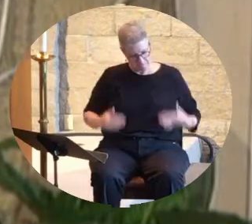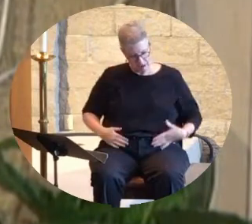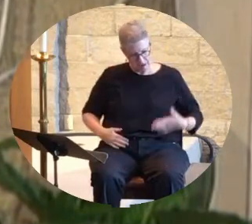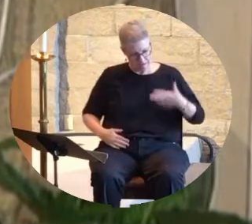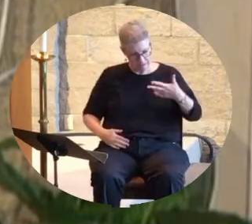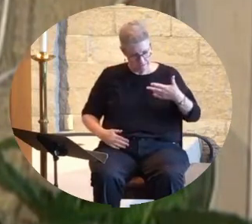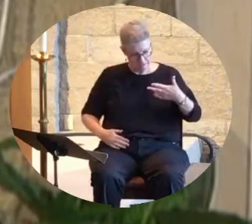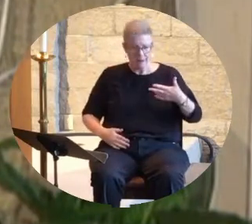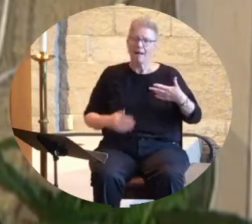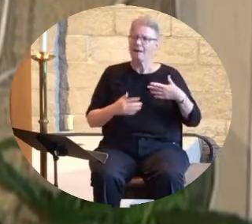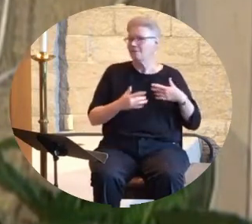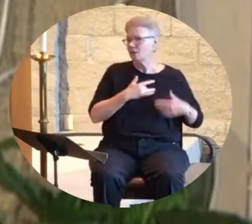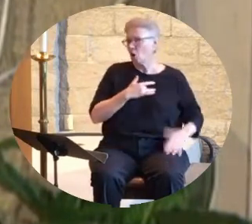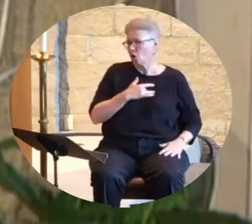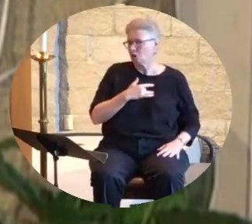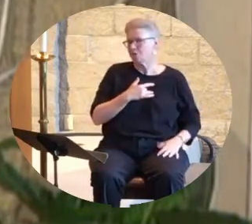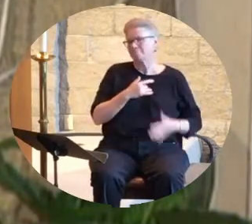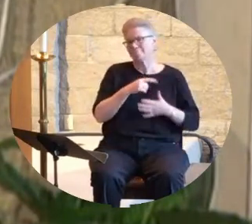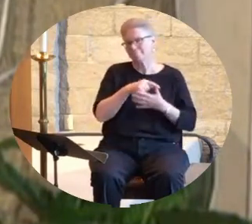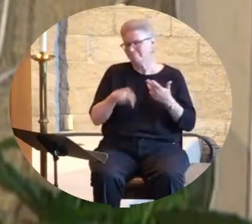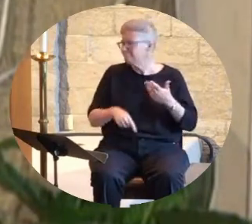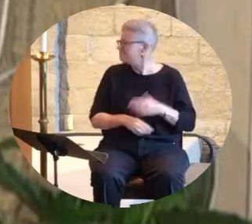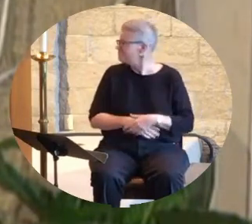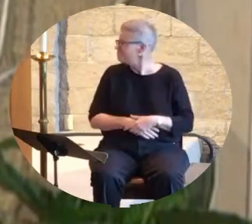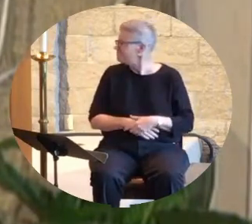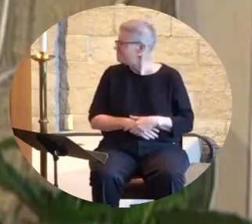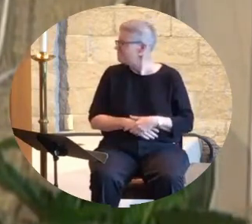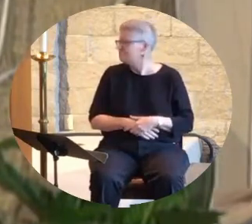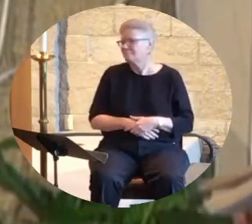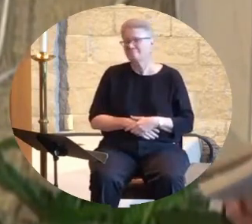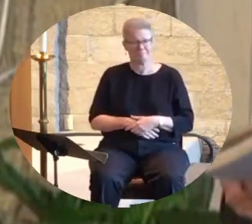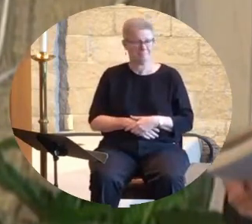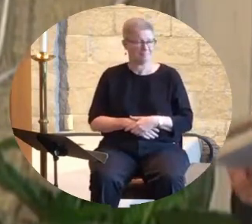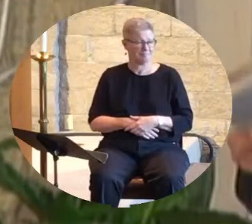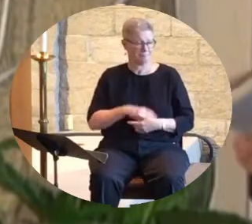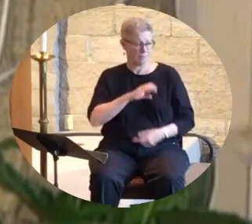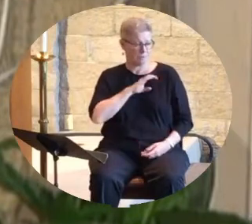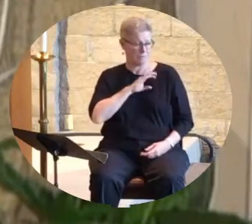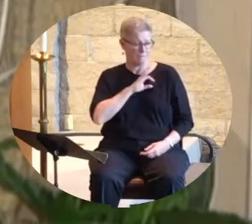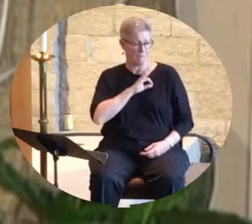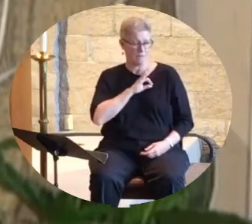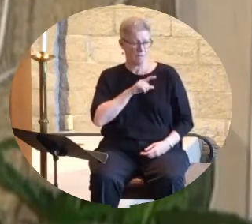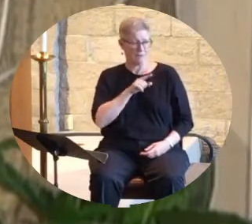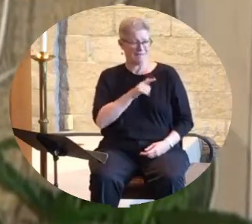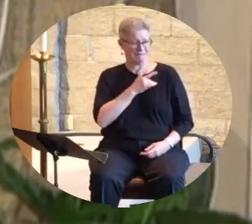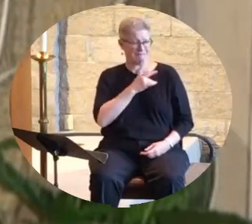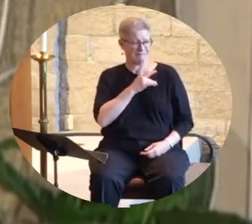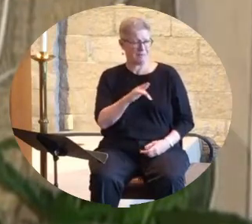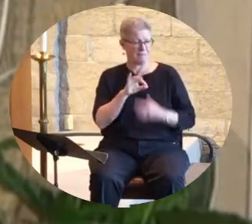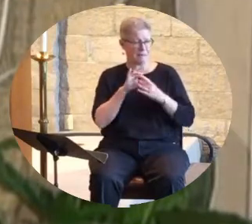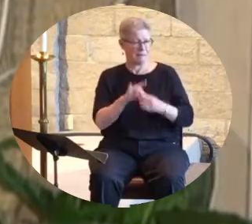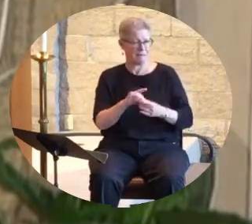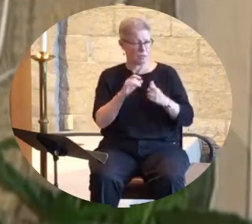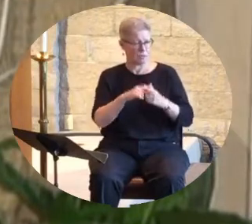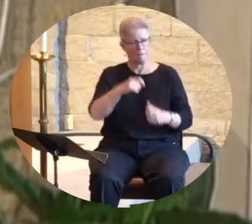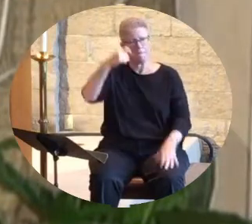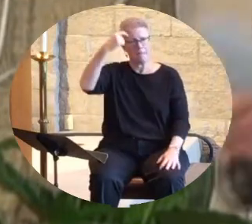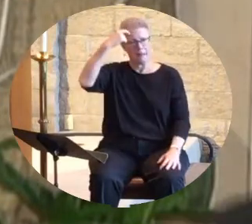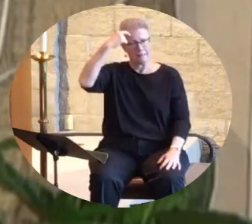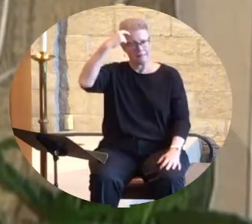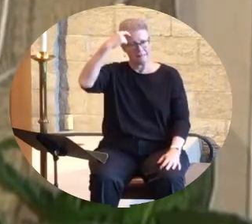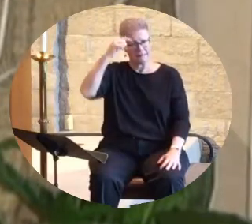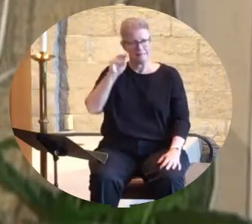then heart. And so usually Mr. Fillmore is associated with the mind. And you can